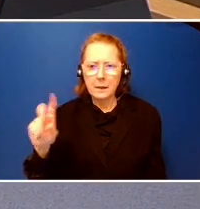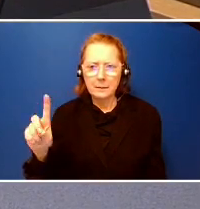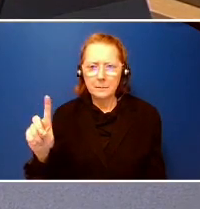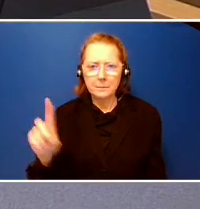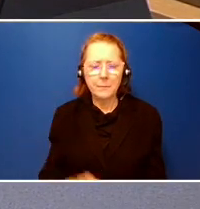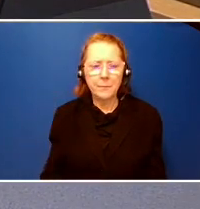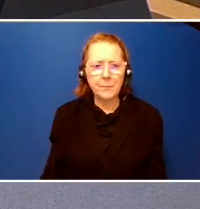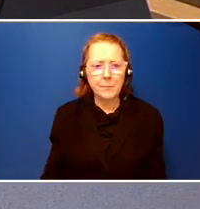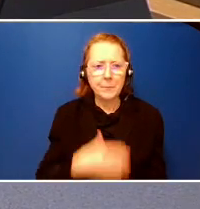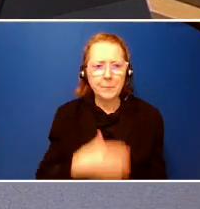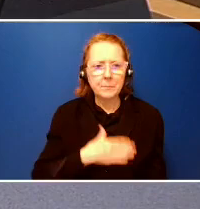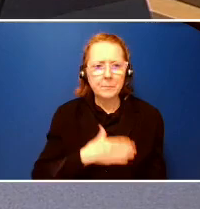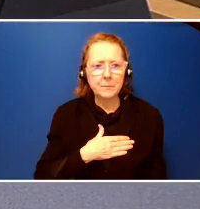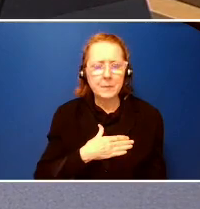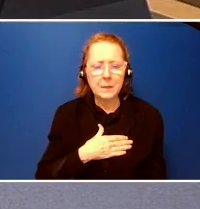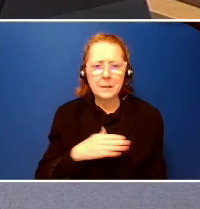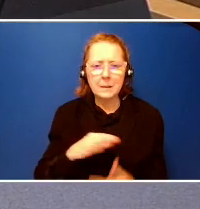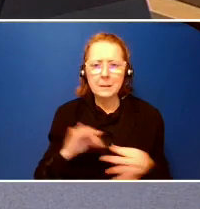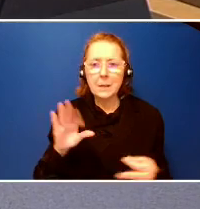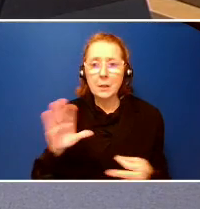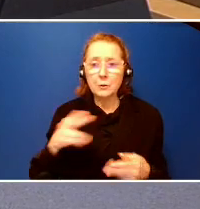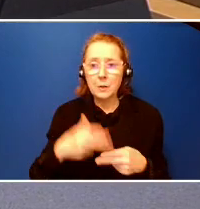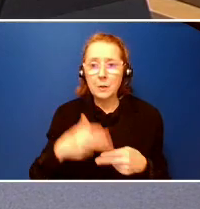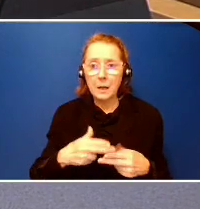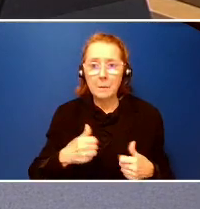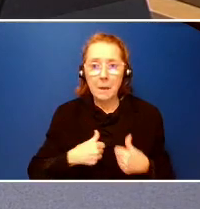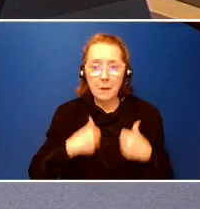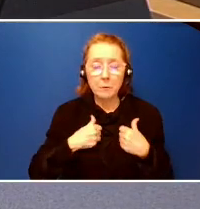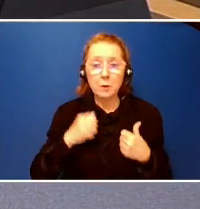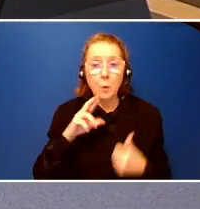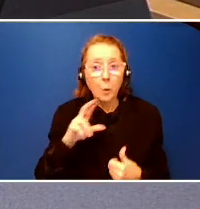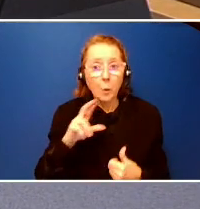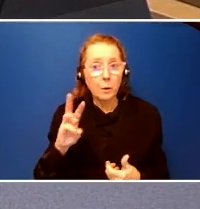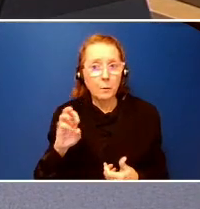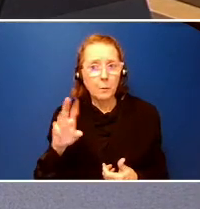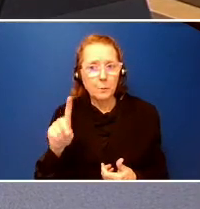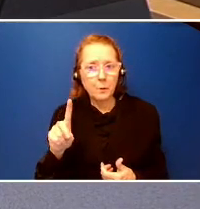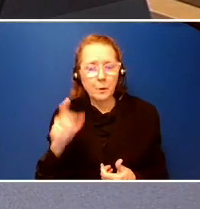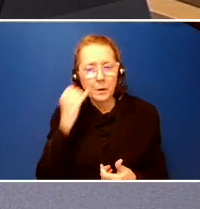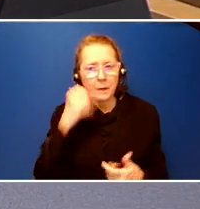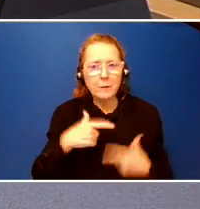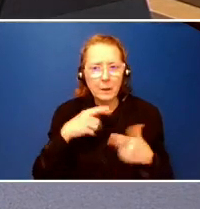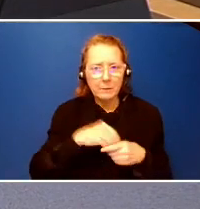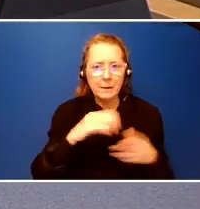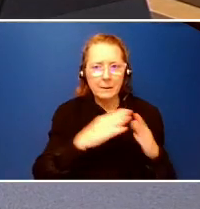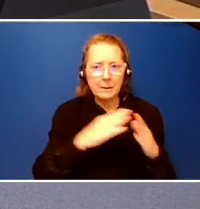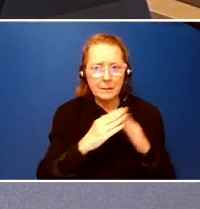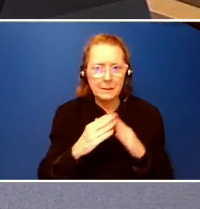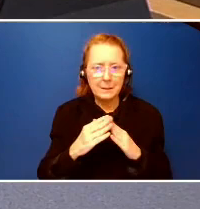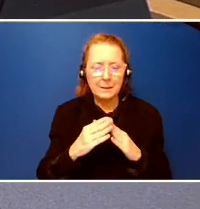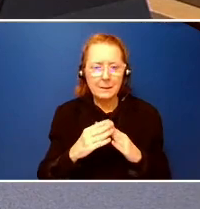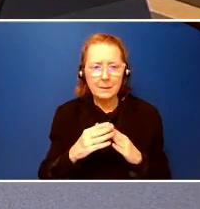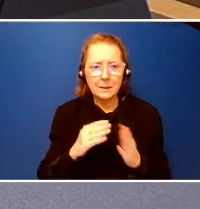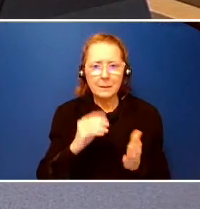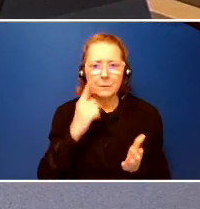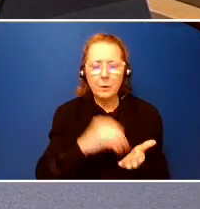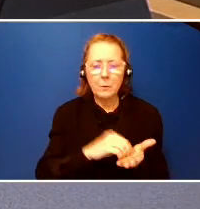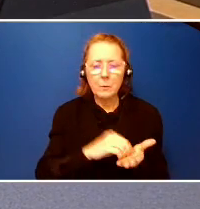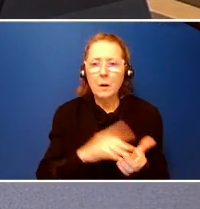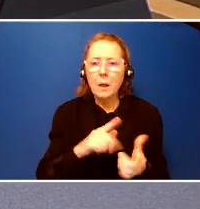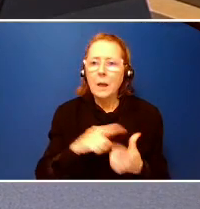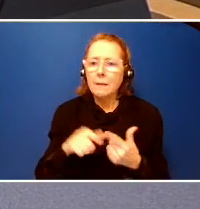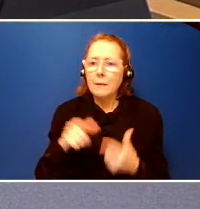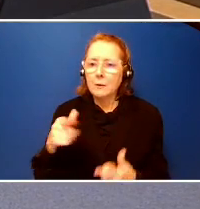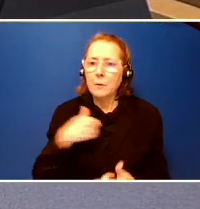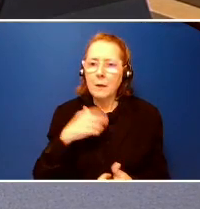Please state your name, your address, or your ward if you live in the city for the record. And you have 3 minutes. The